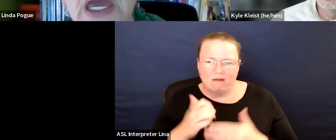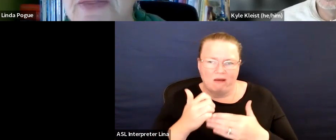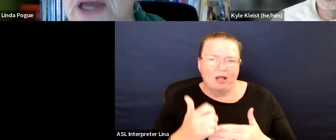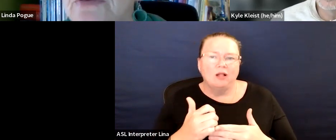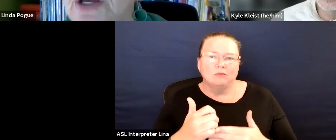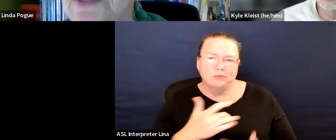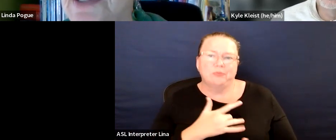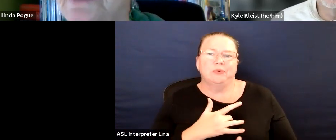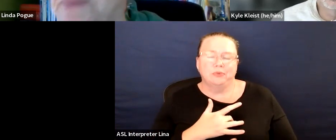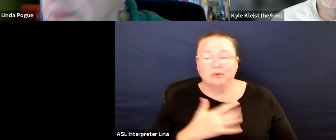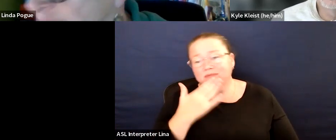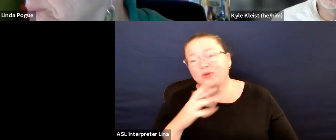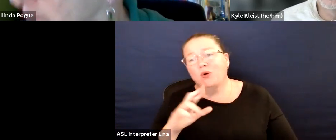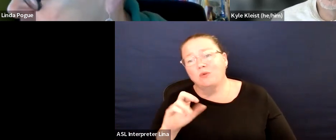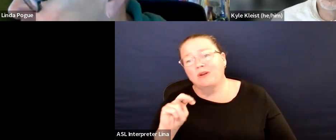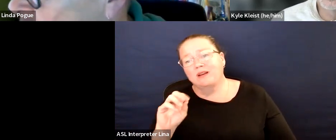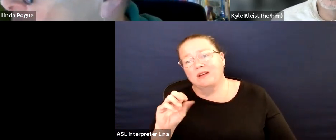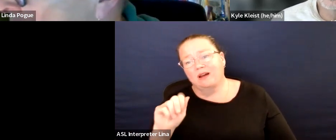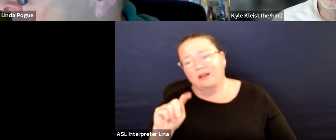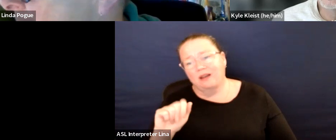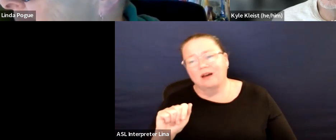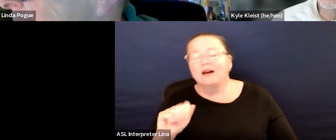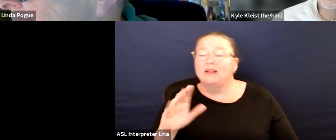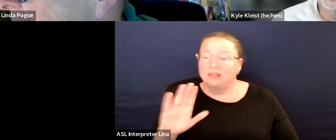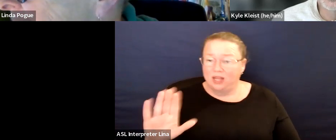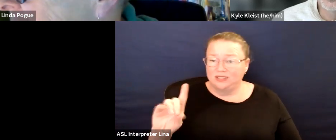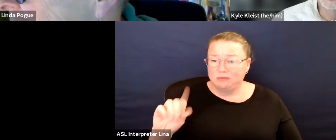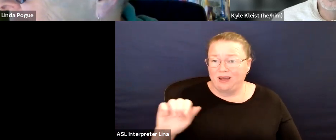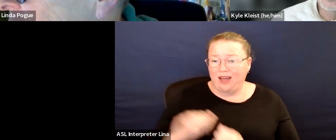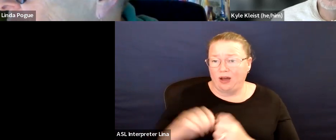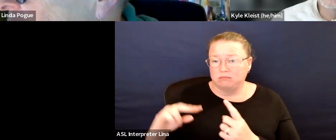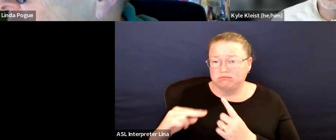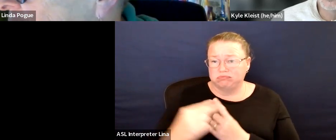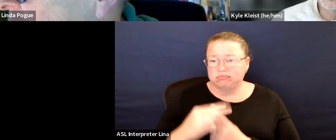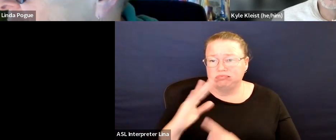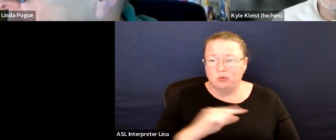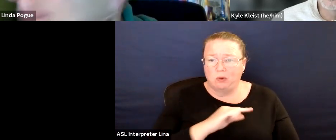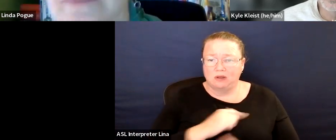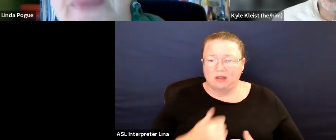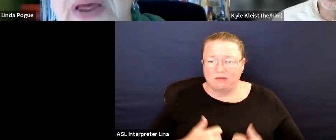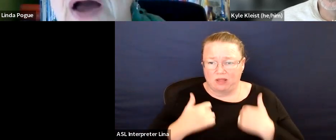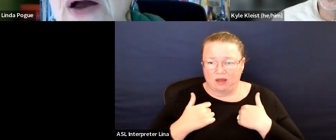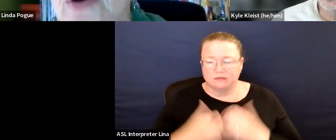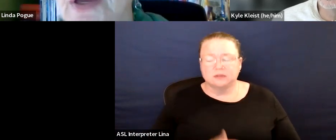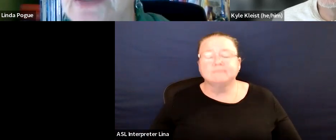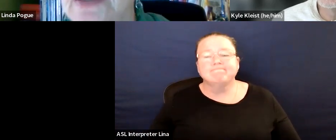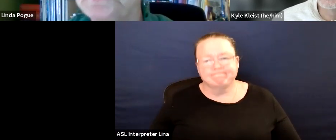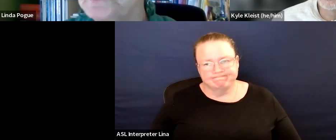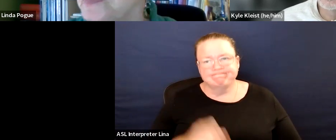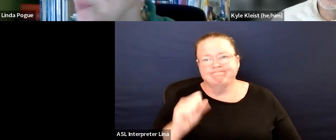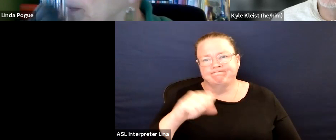Here, here. Thank you, Renata. With disability and the way they view their quality of life. Oh, here, Oh, here.